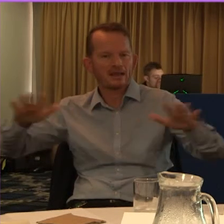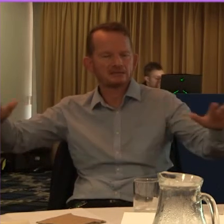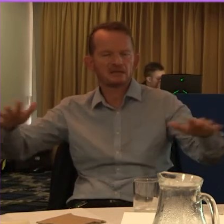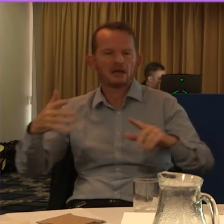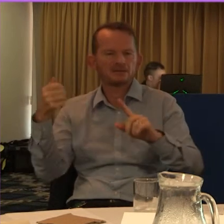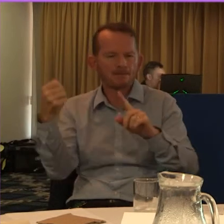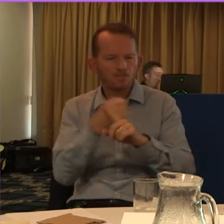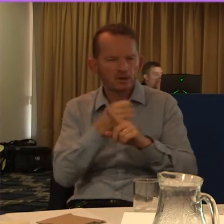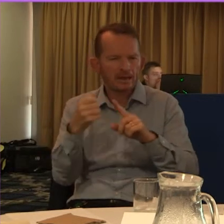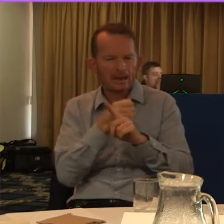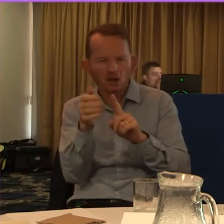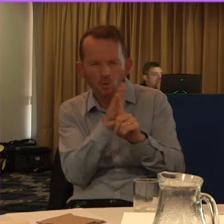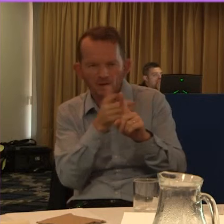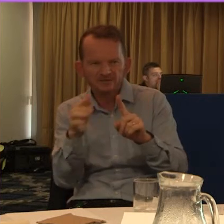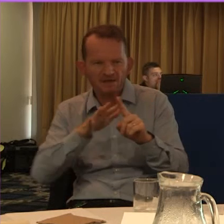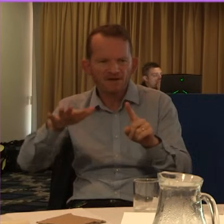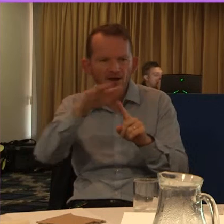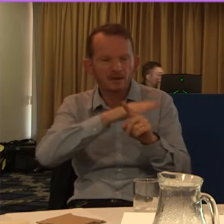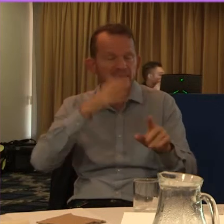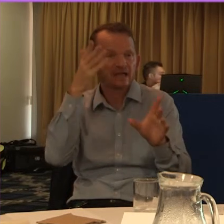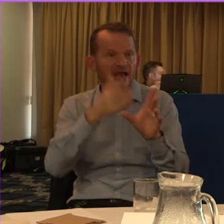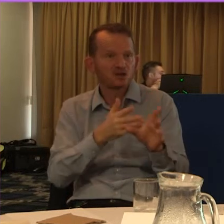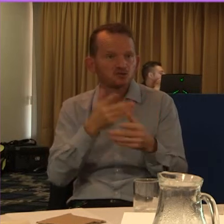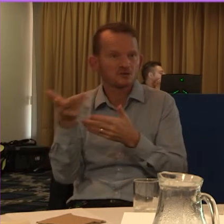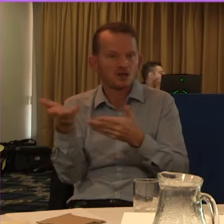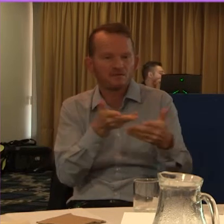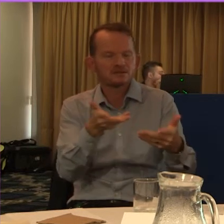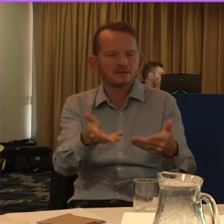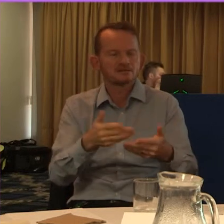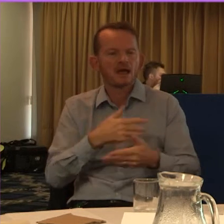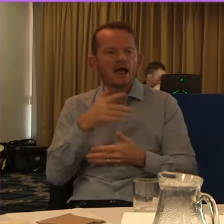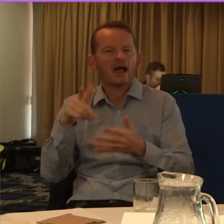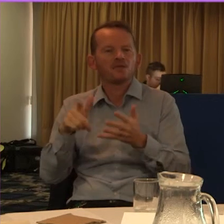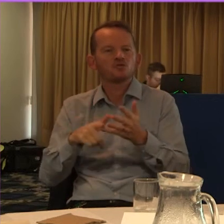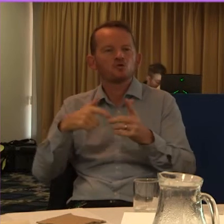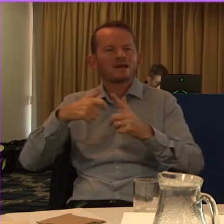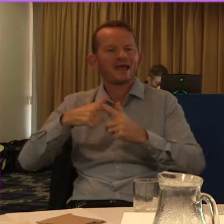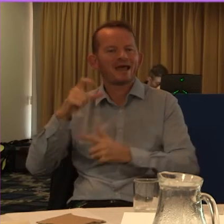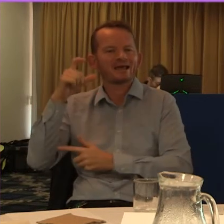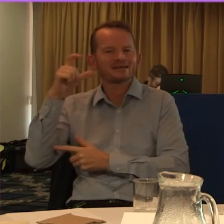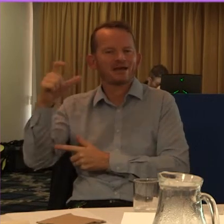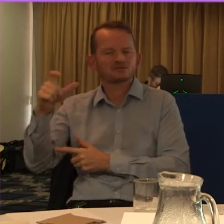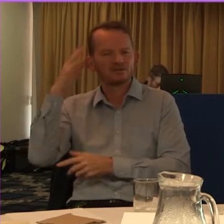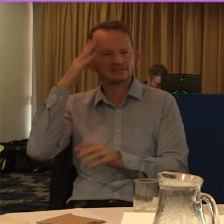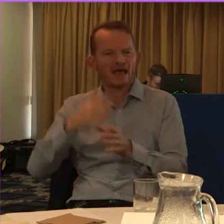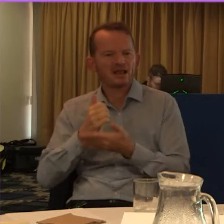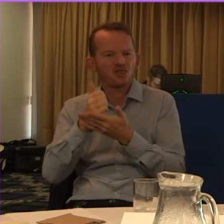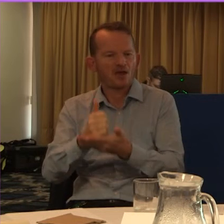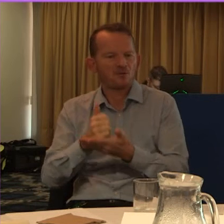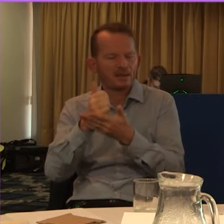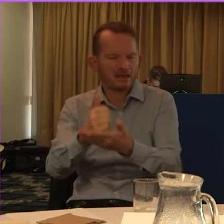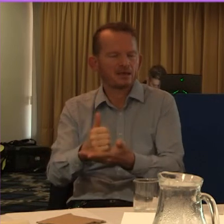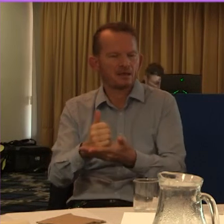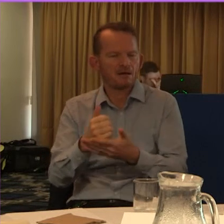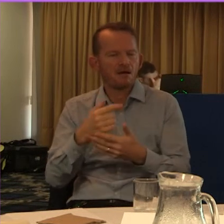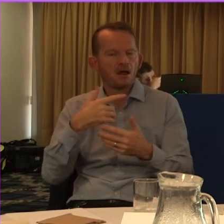and coercive environment in psychological services. And finally, the UK Council for Psychotherapy and also the British Association